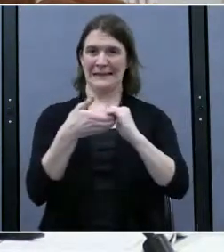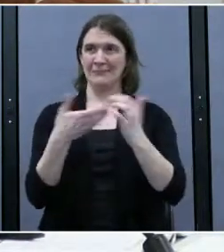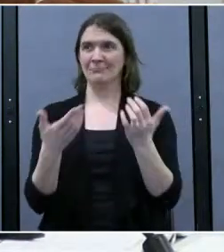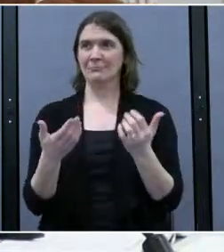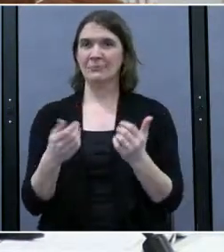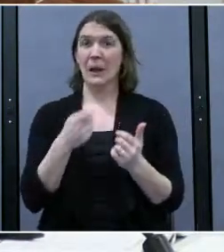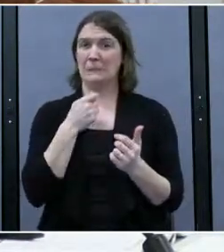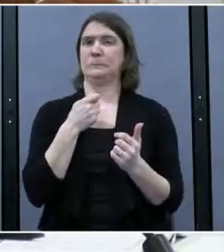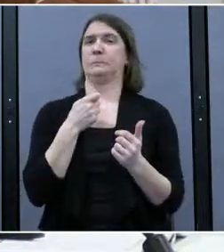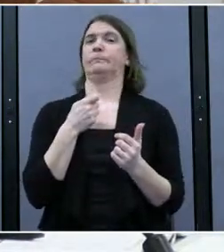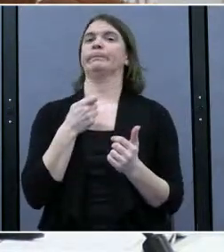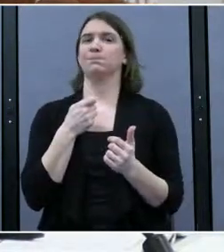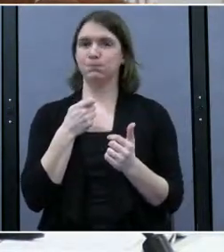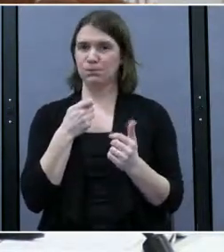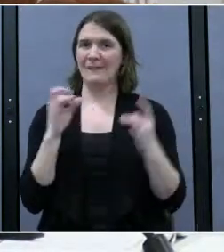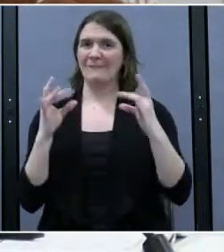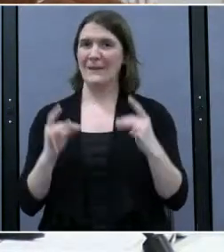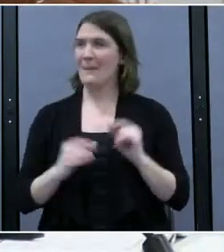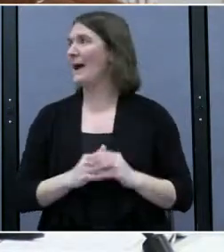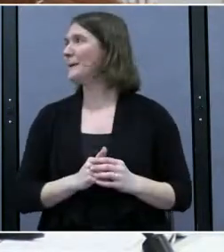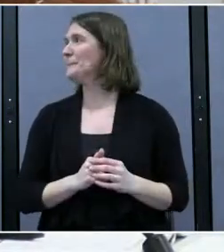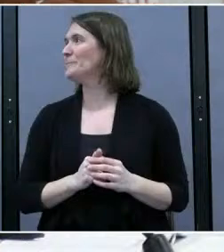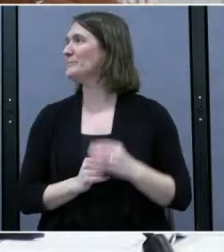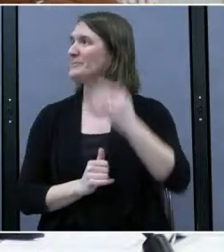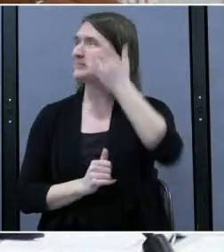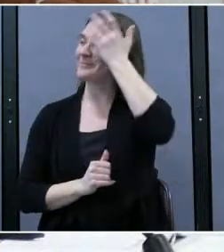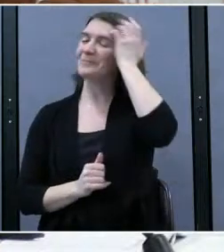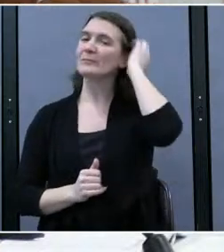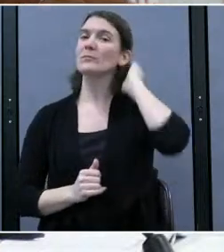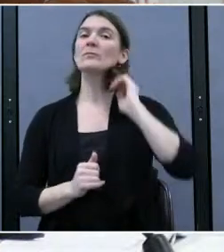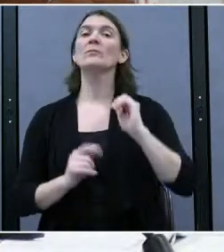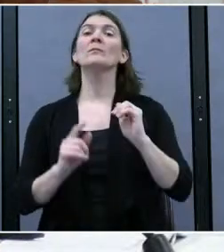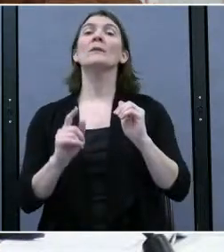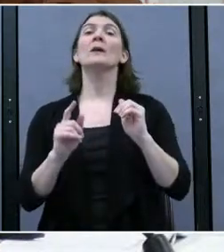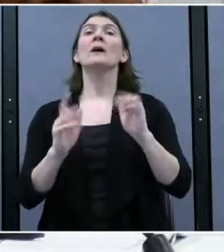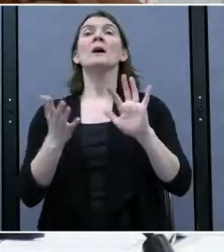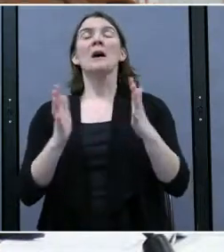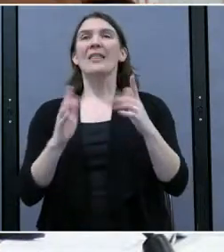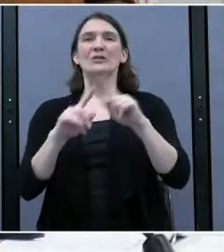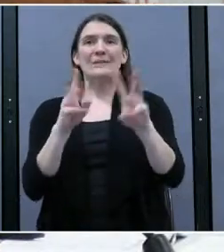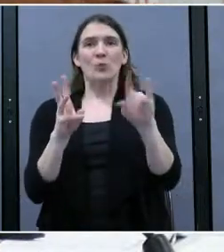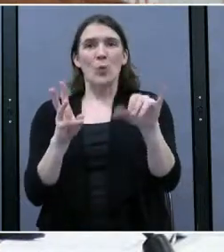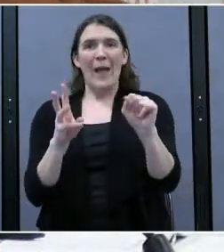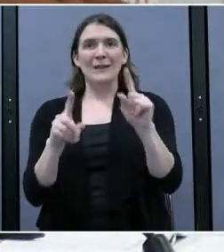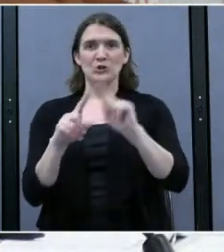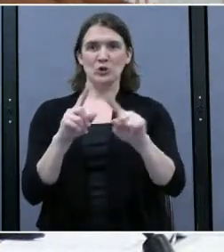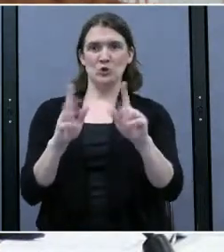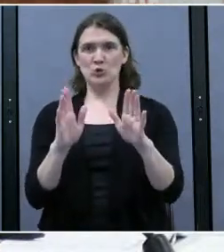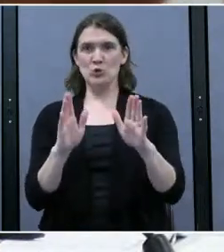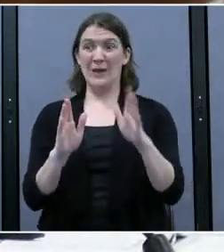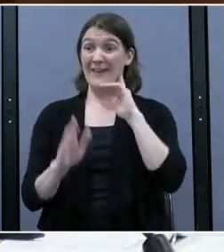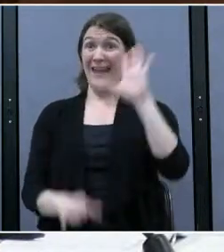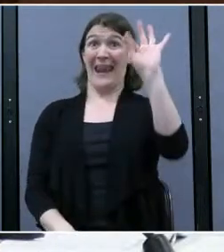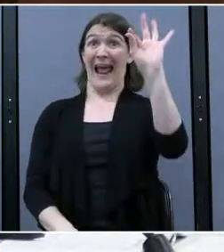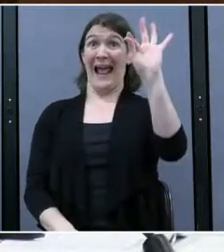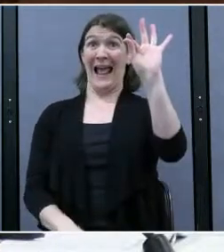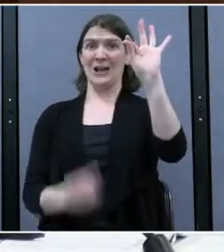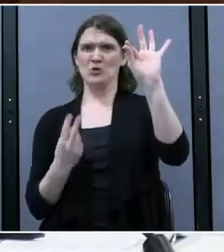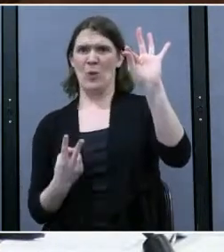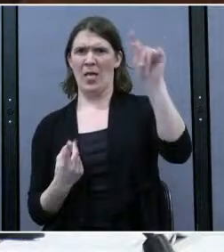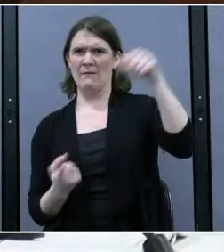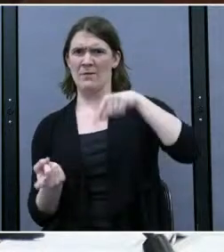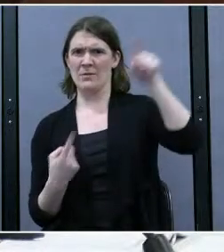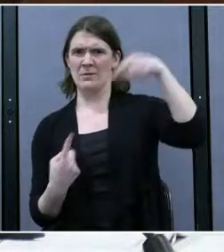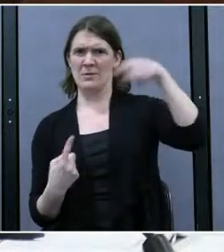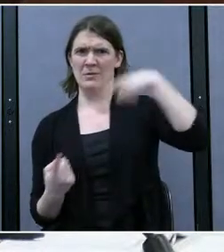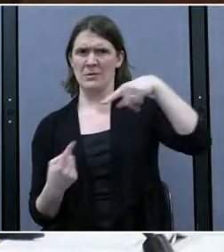lot of, pardon me, a lot of combinations of what happens in Article 9 and what happens in Article